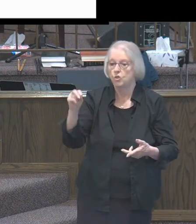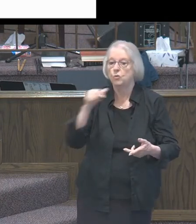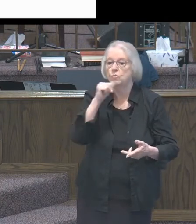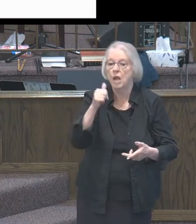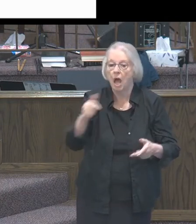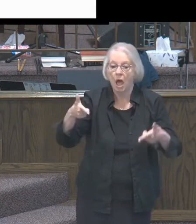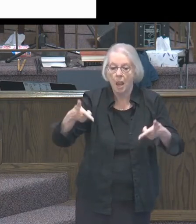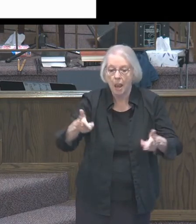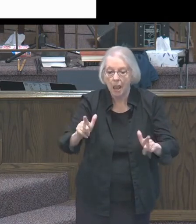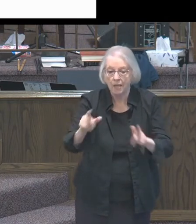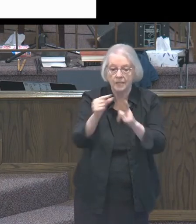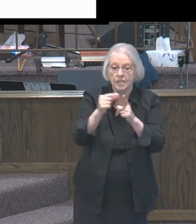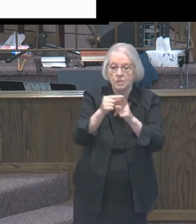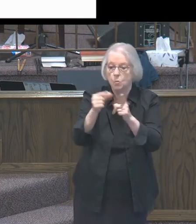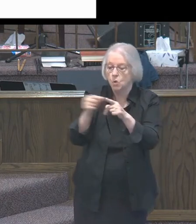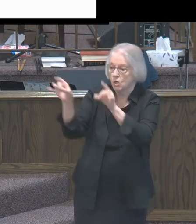I hate you.